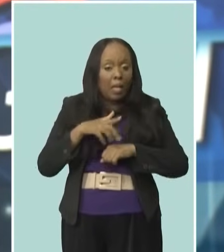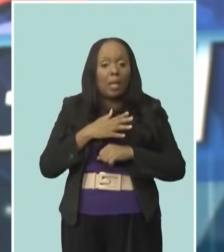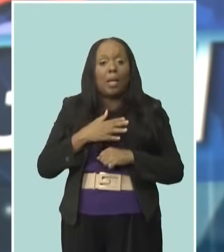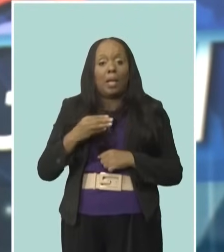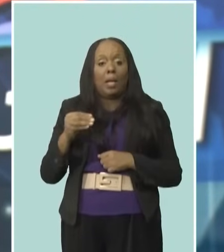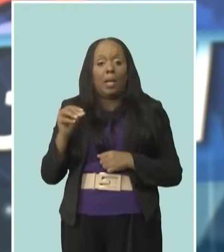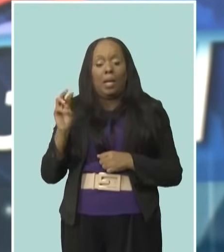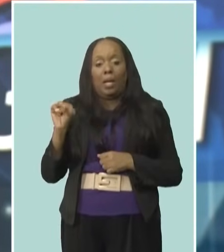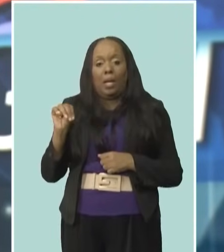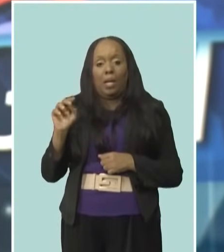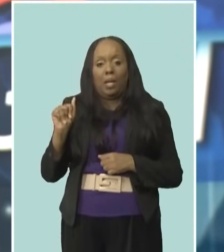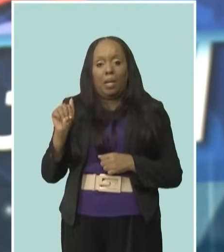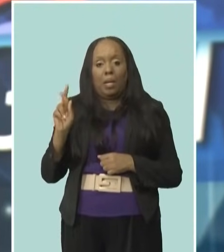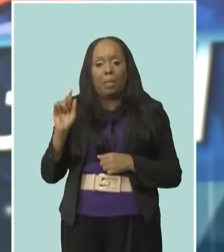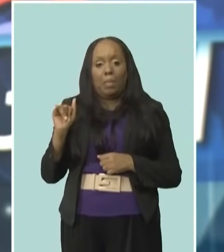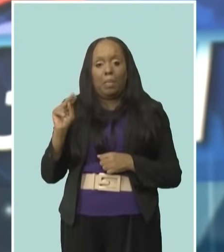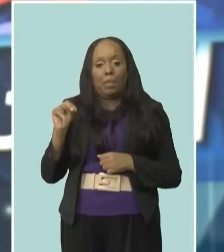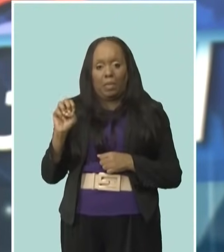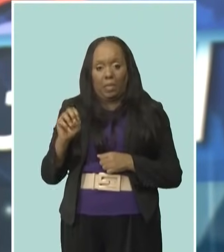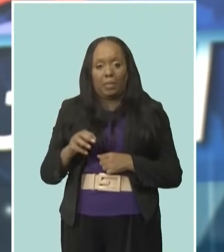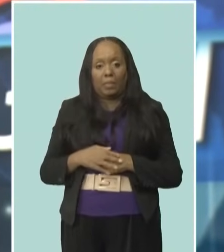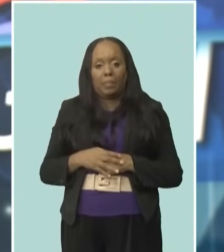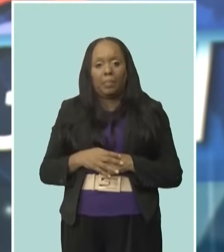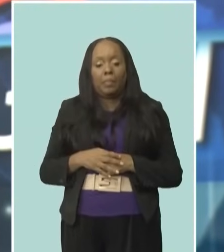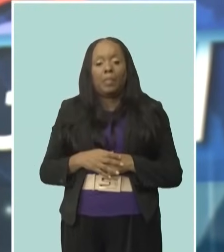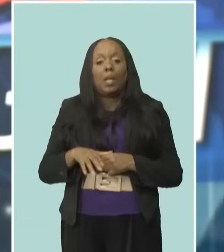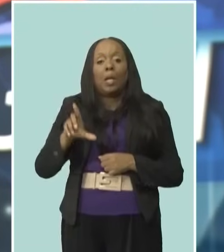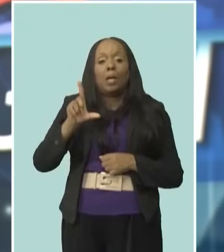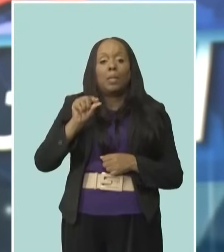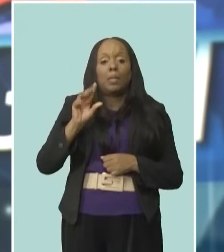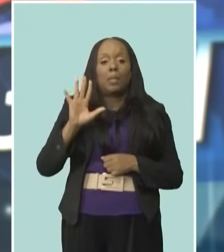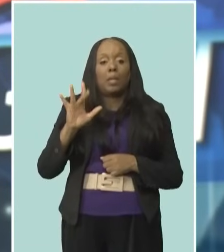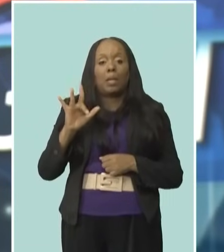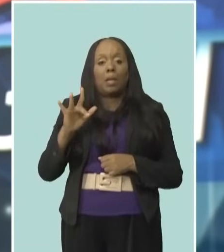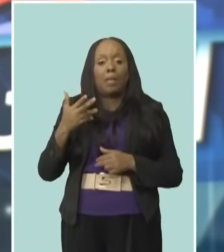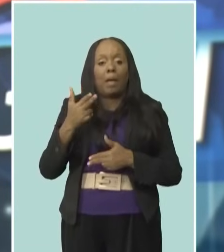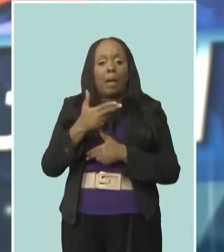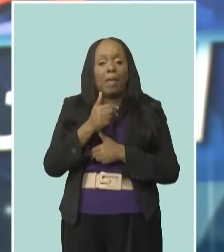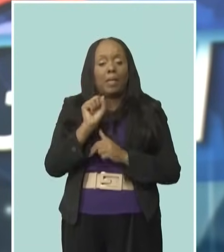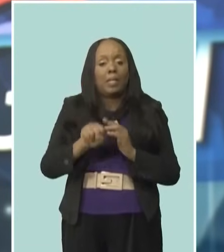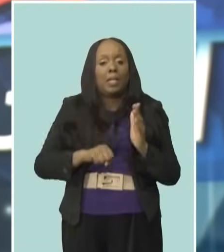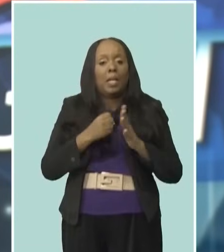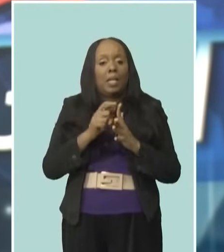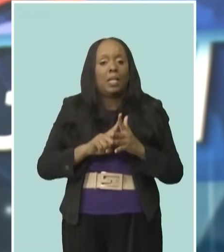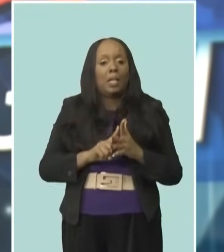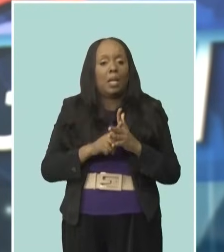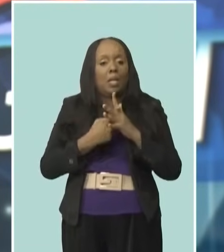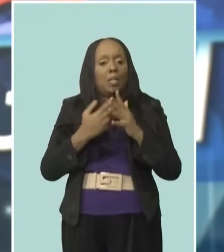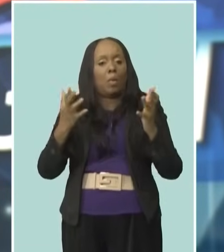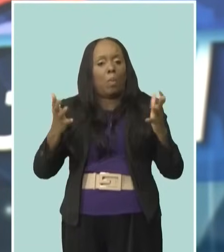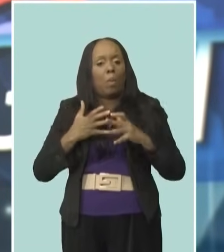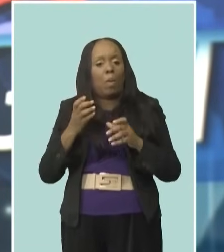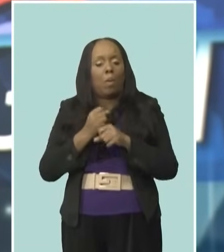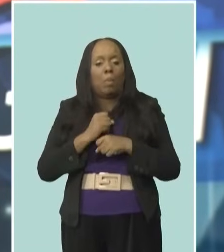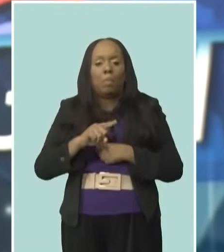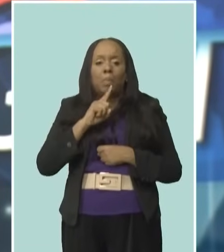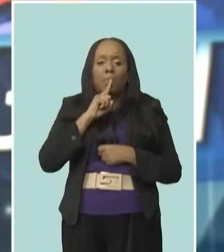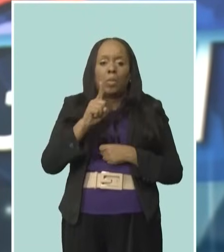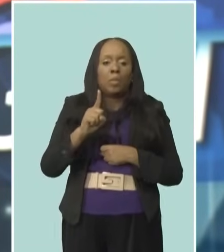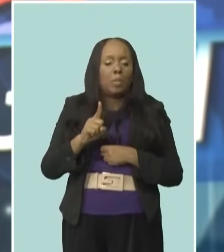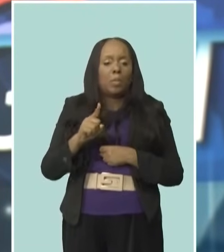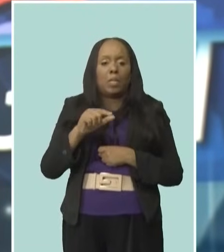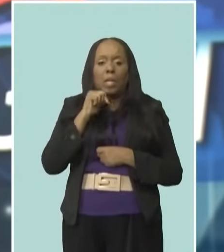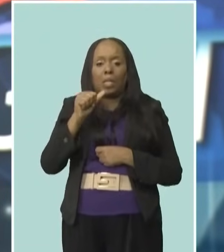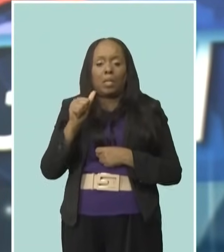2025 Atlantic hurricane season in swing, measures have been taken to ensure there is not a repeat of last year in